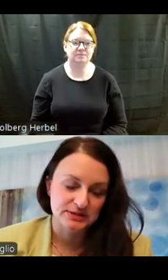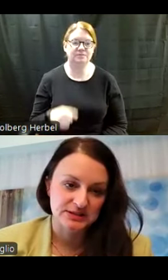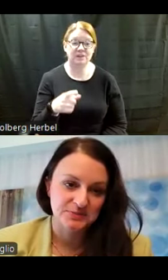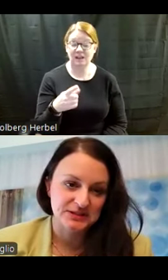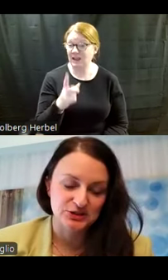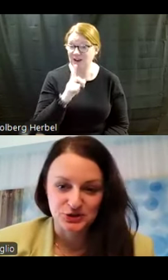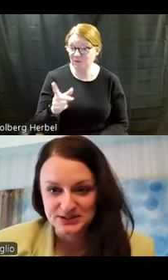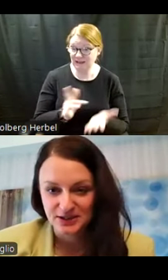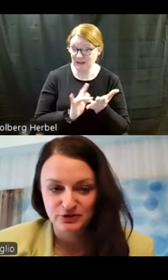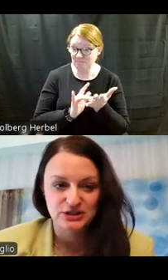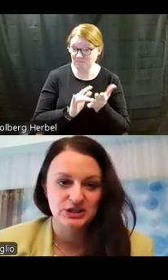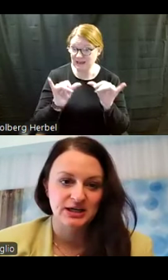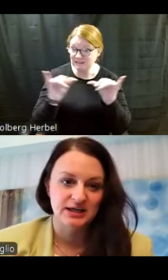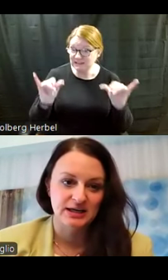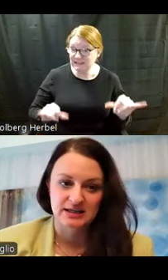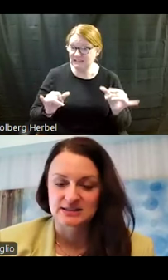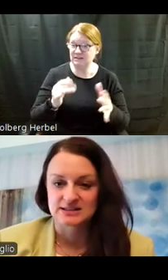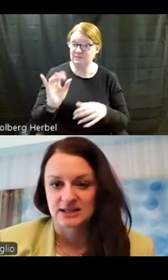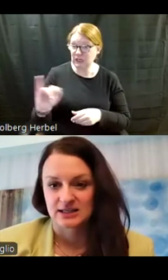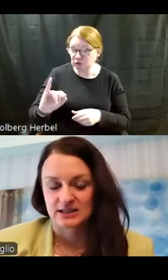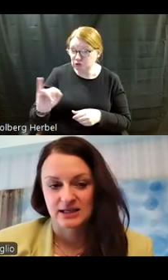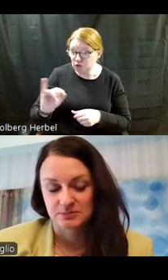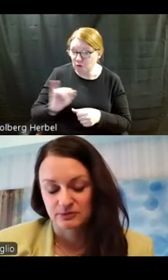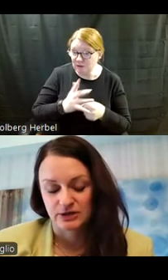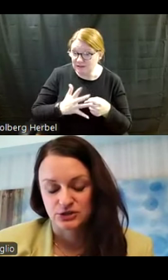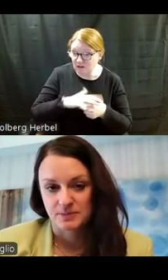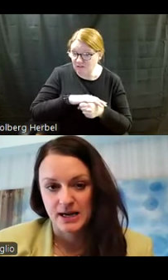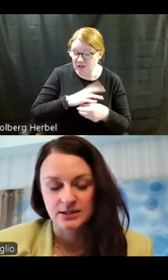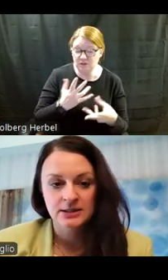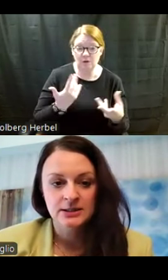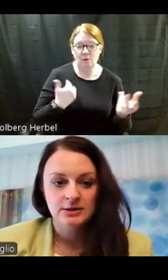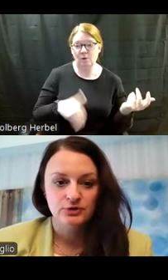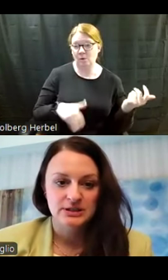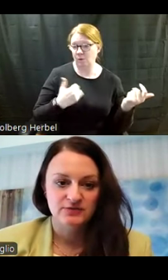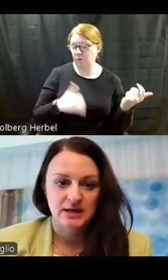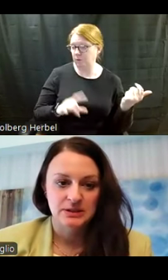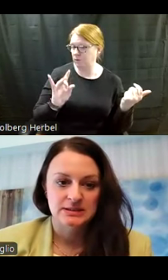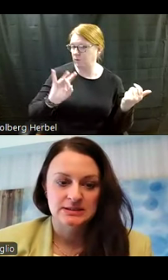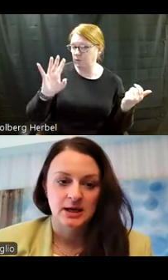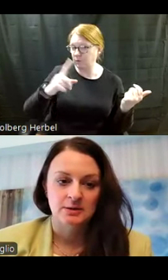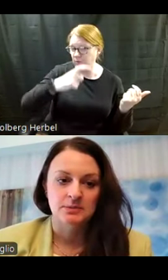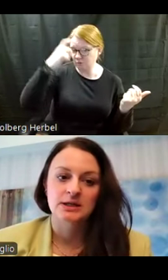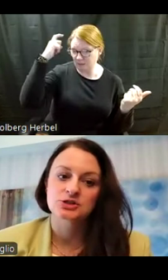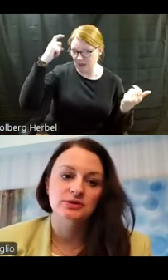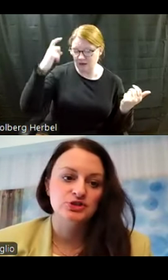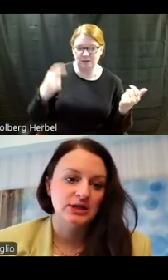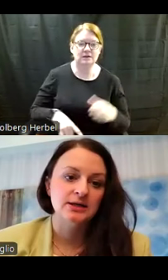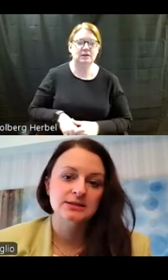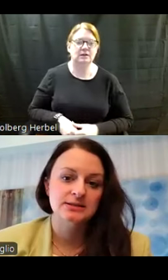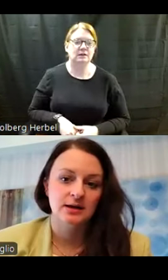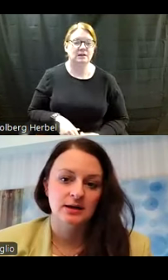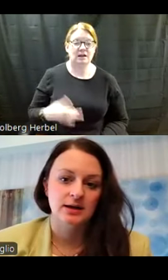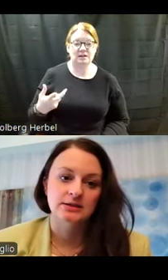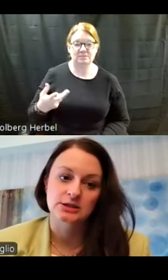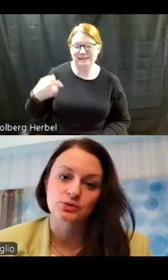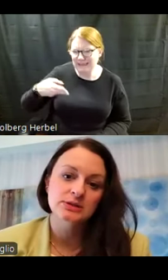medical systems and insurance coverage can be very traumatic for these families. The history of